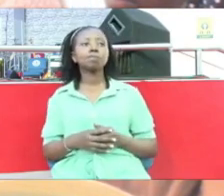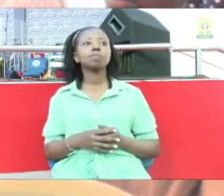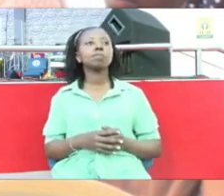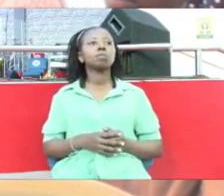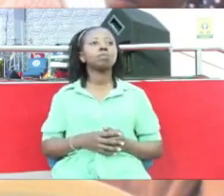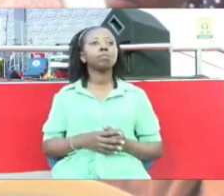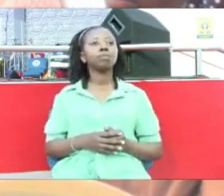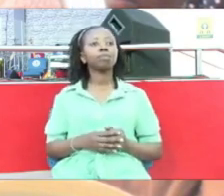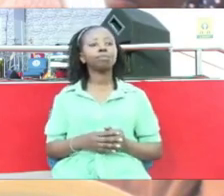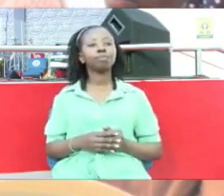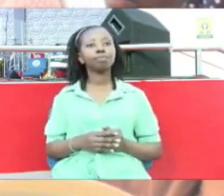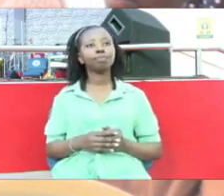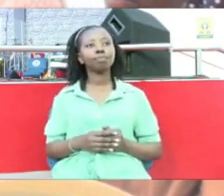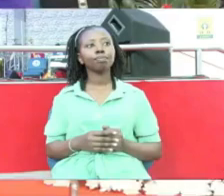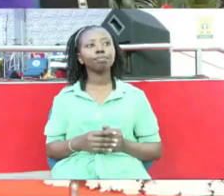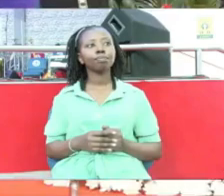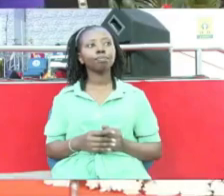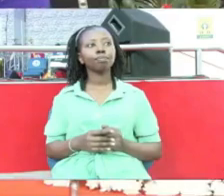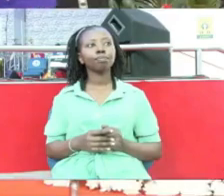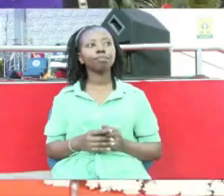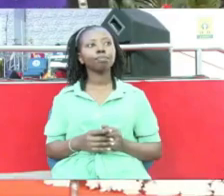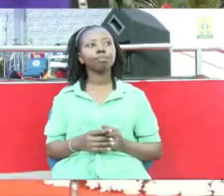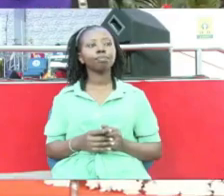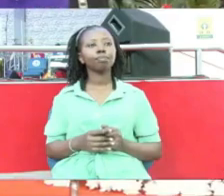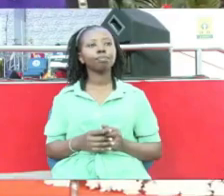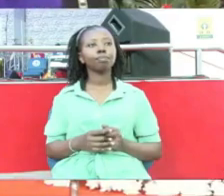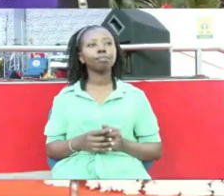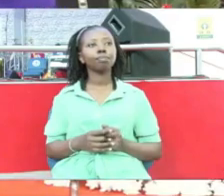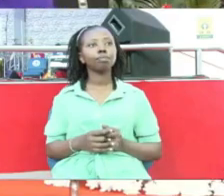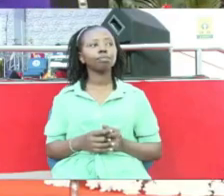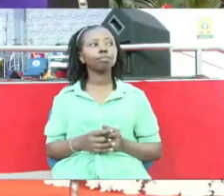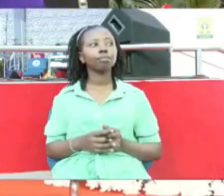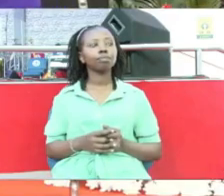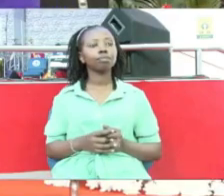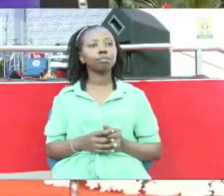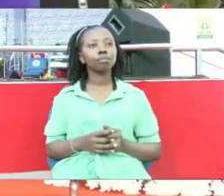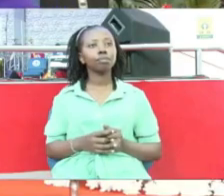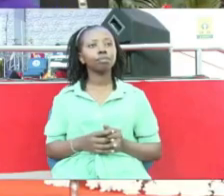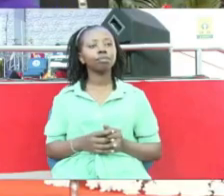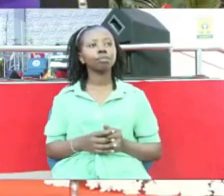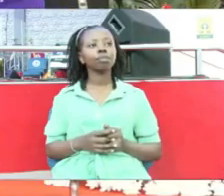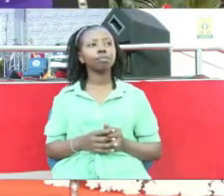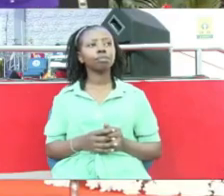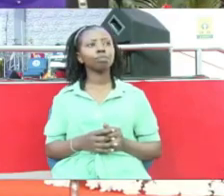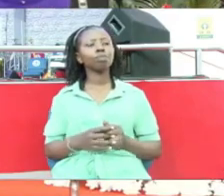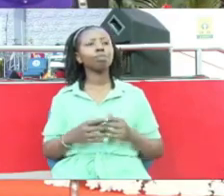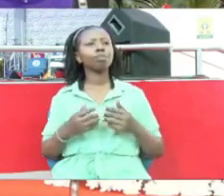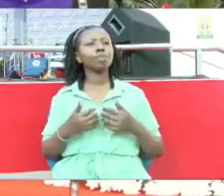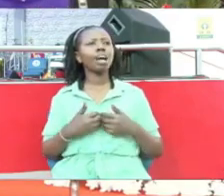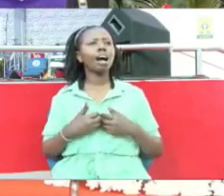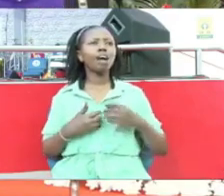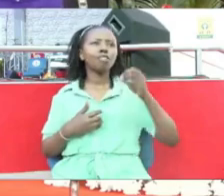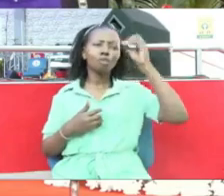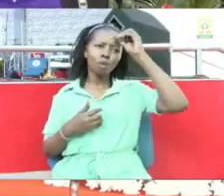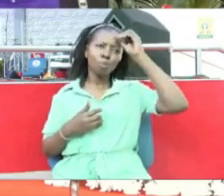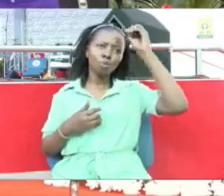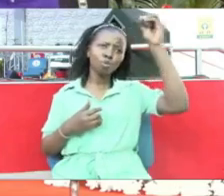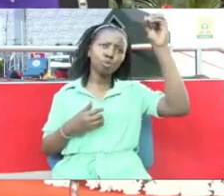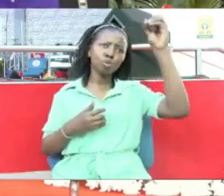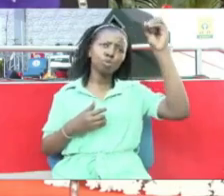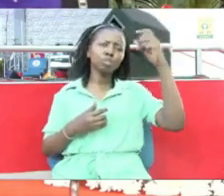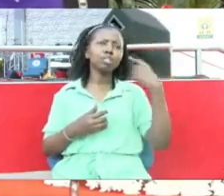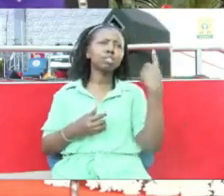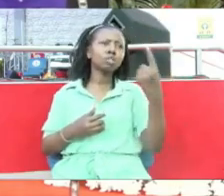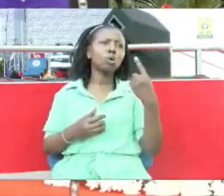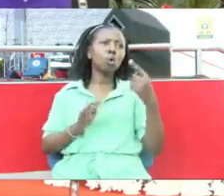akamwambia, mtumishi wangu Musa amekufa, sasa wewe chukua usukani. There are opportunities that will only